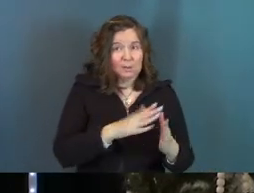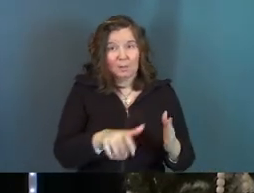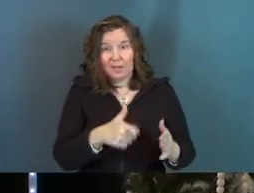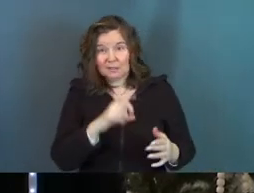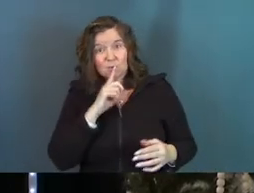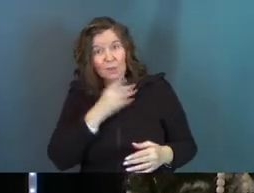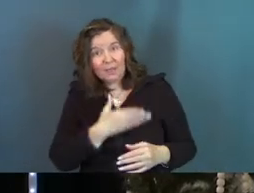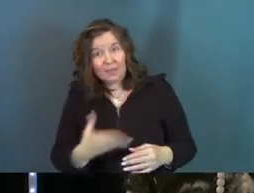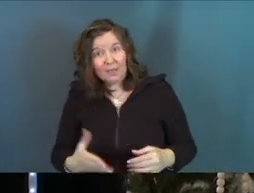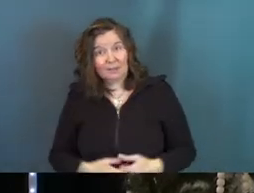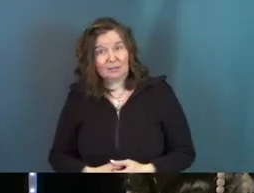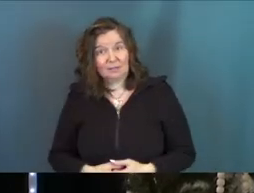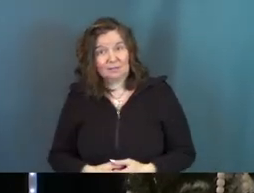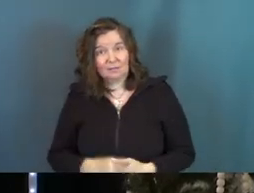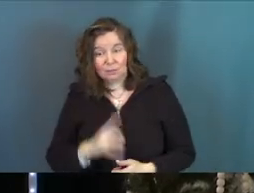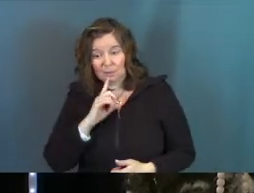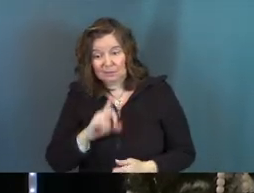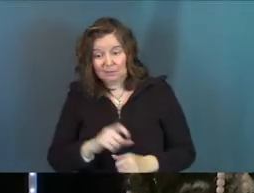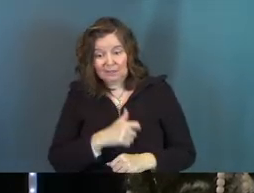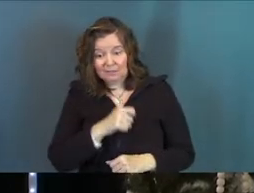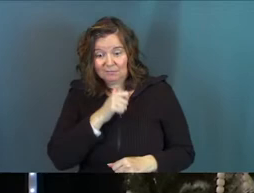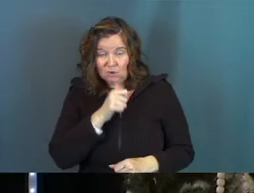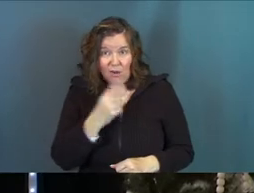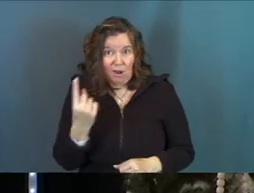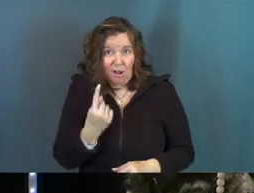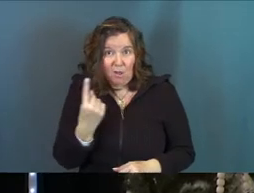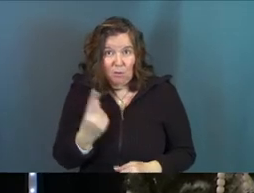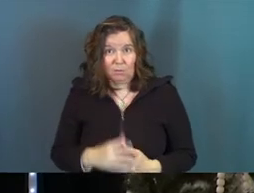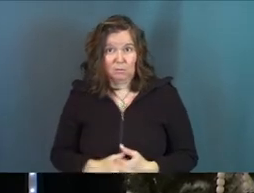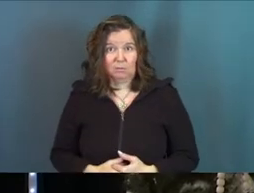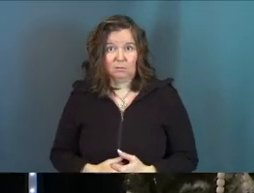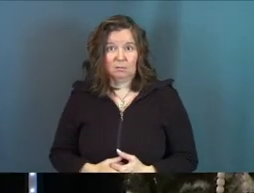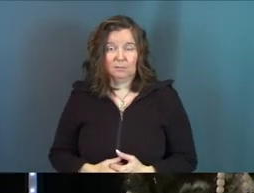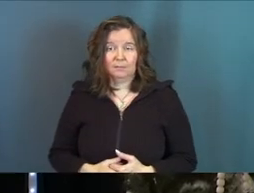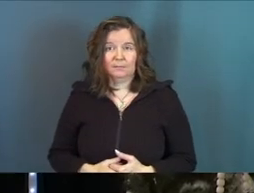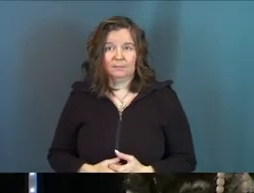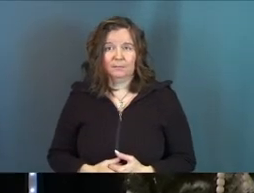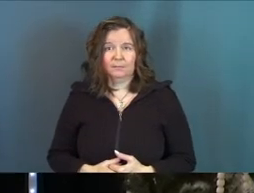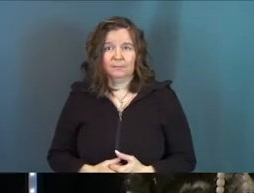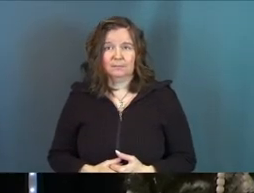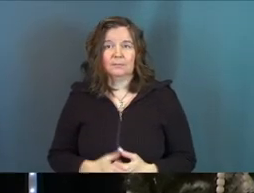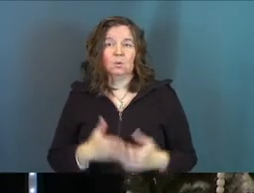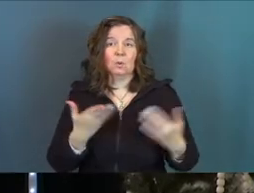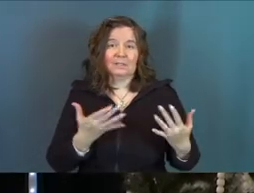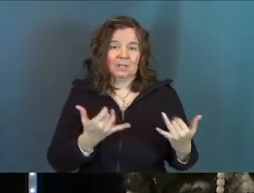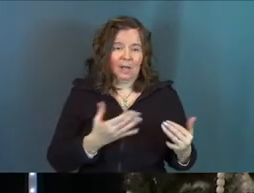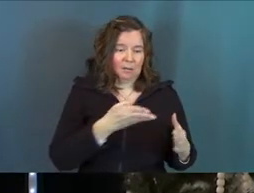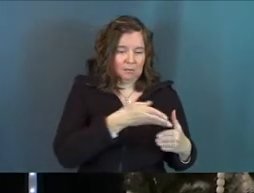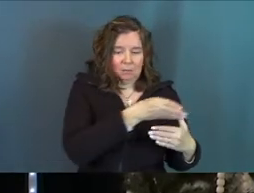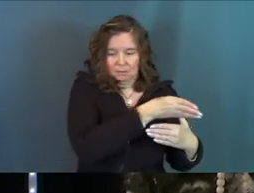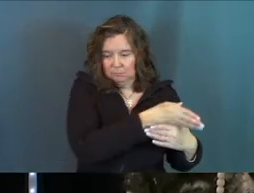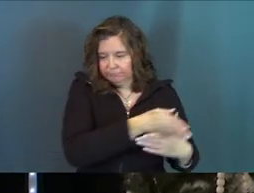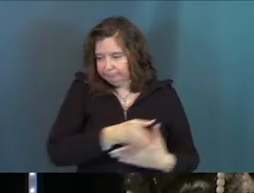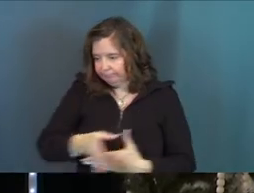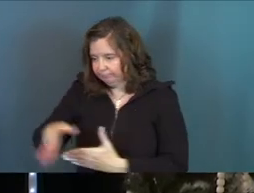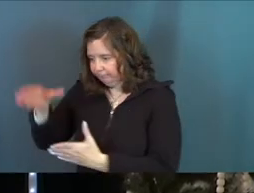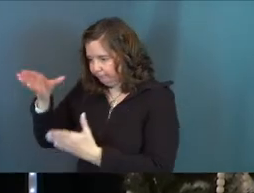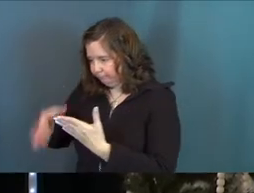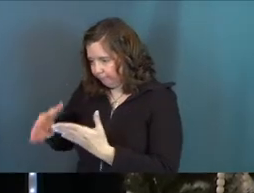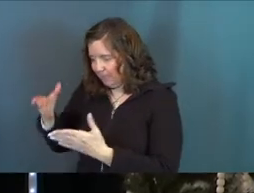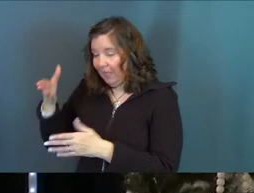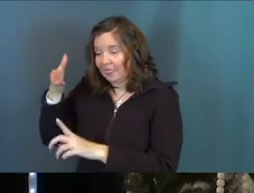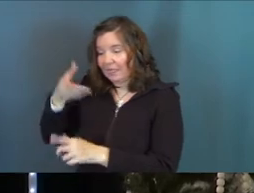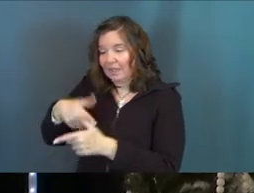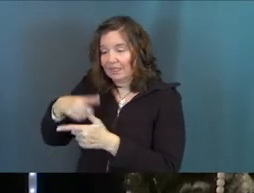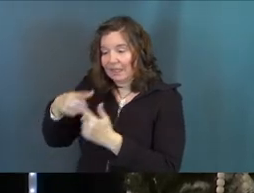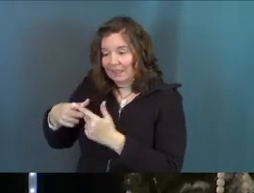that's a real thing. Okay? It's a very real thing. If you've been there, you're not alone. If you are there, you're not. So that's here and now. The other side, again, is the then and there.